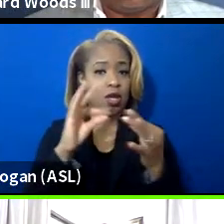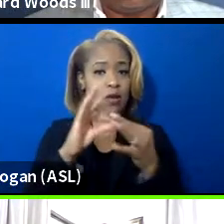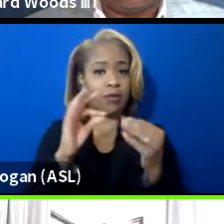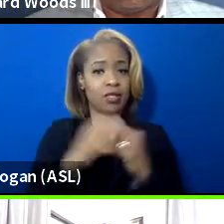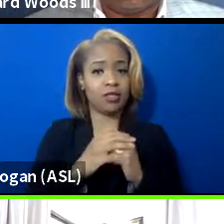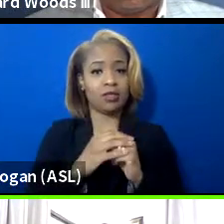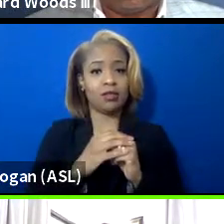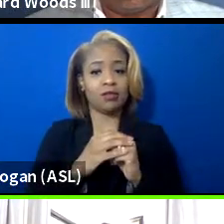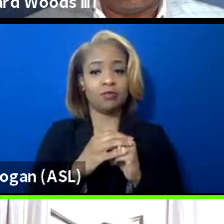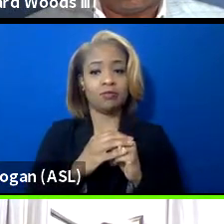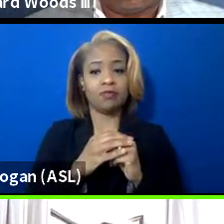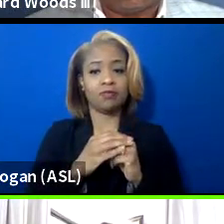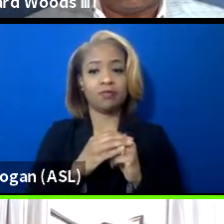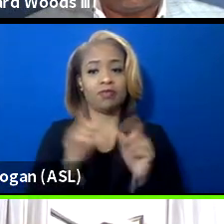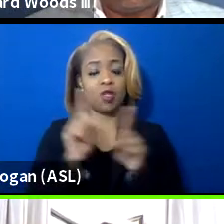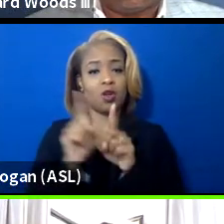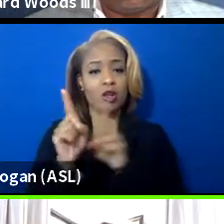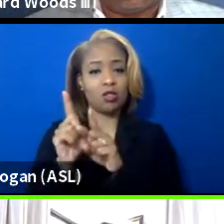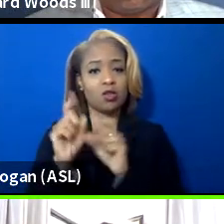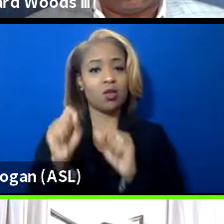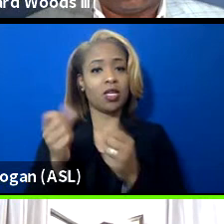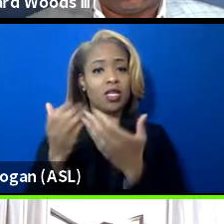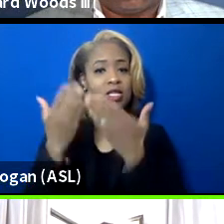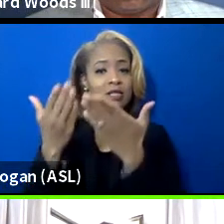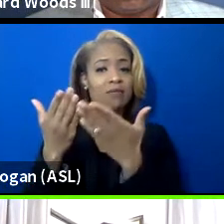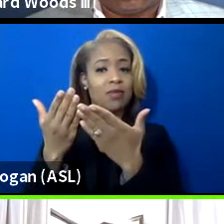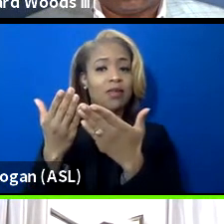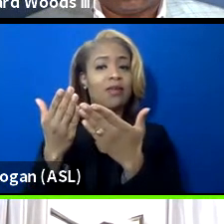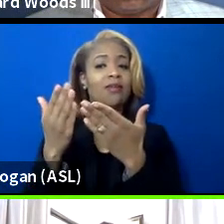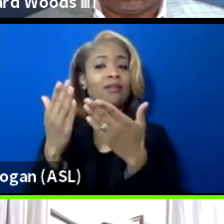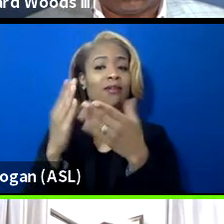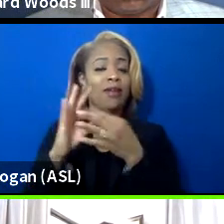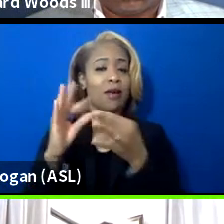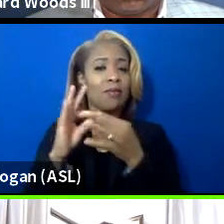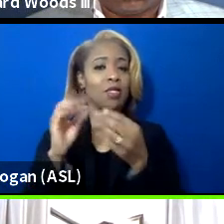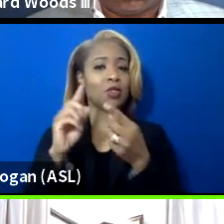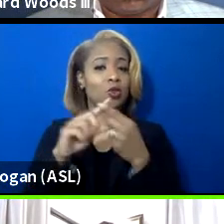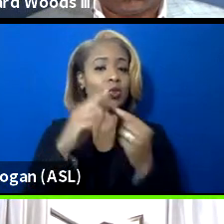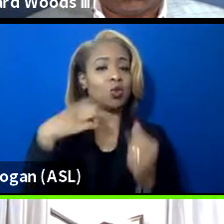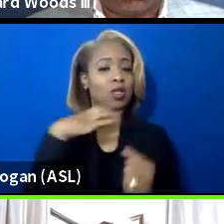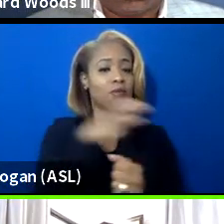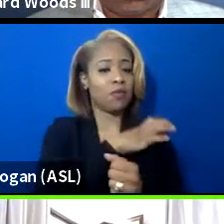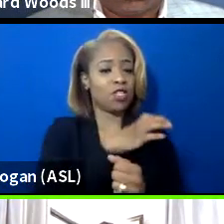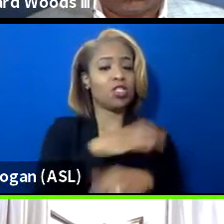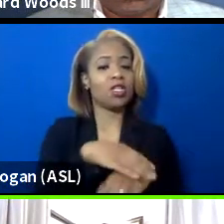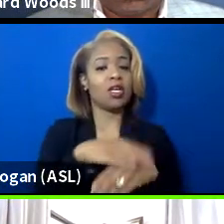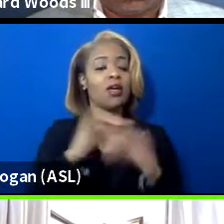morning. You can also submit your thoughts to the commission and the public by emailing